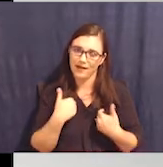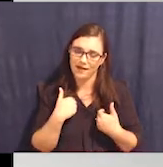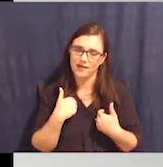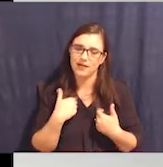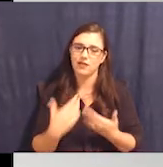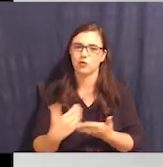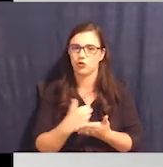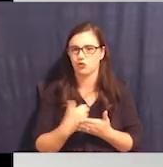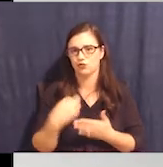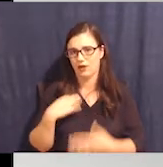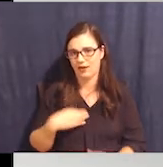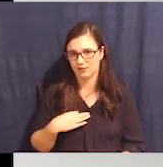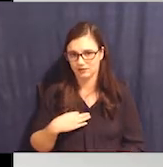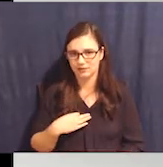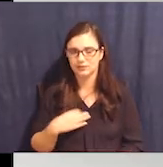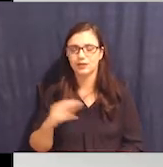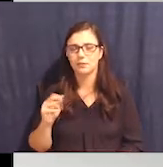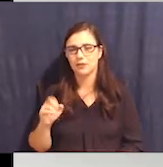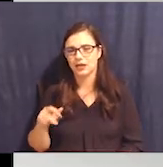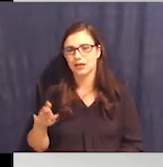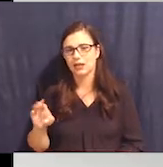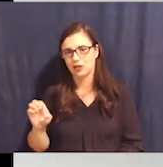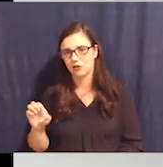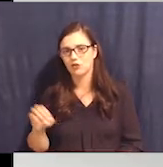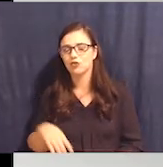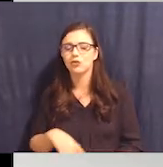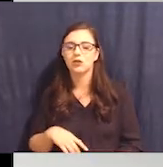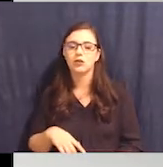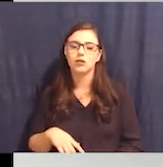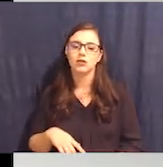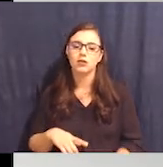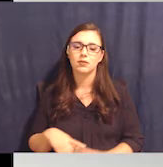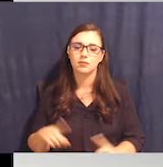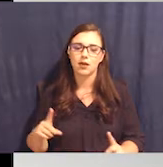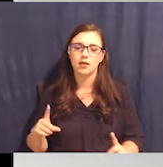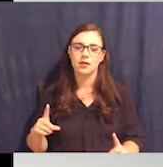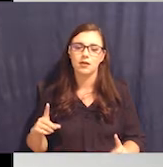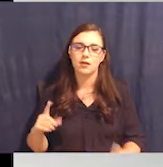have earned credits, and Medicare. But